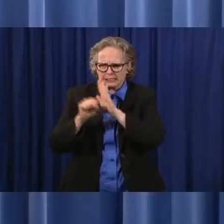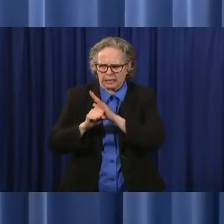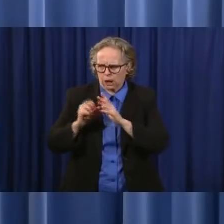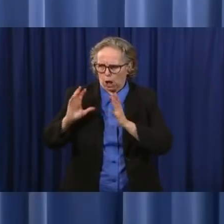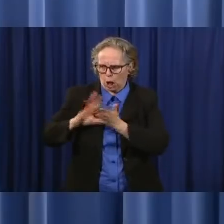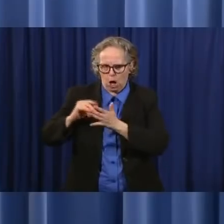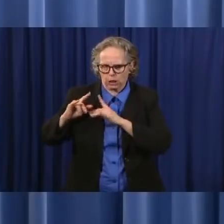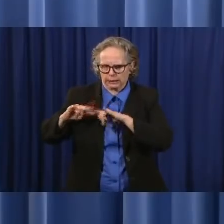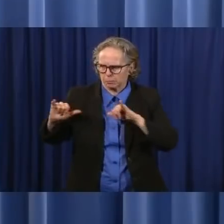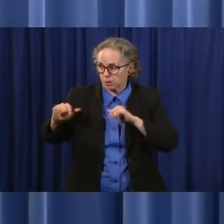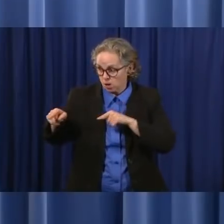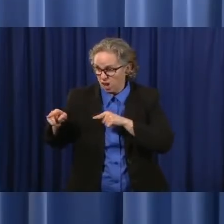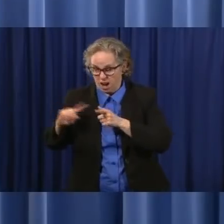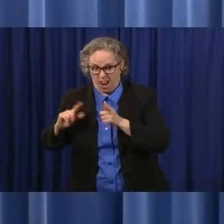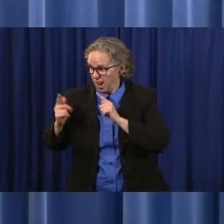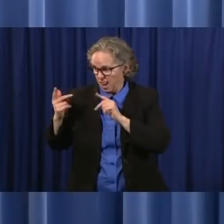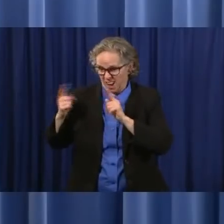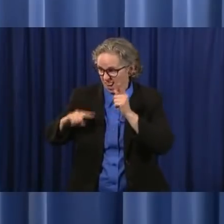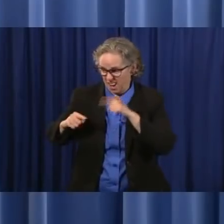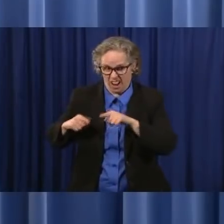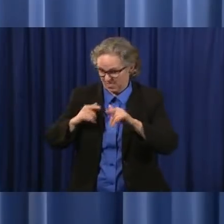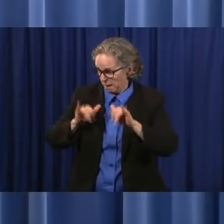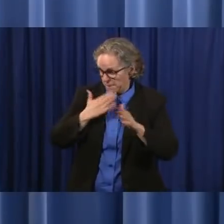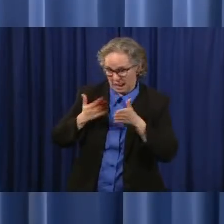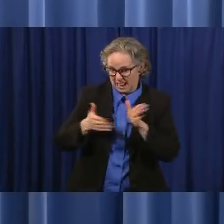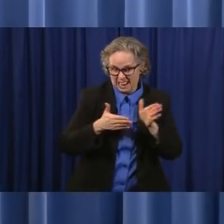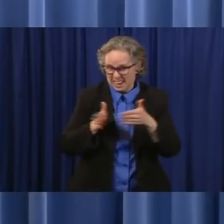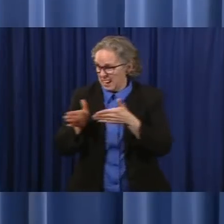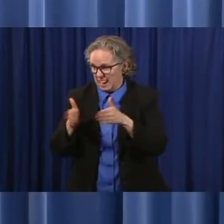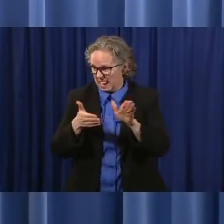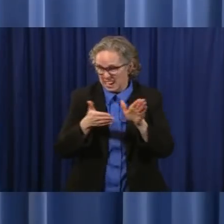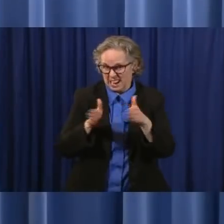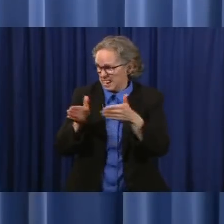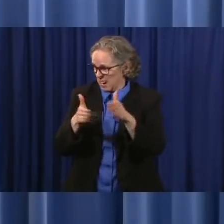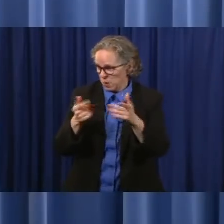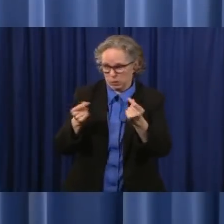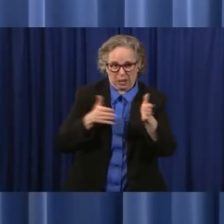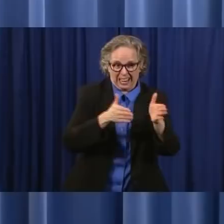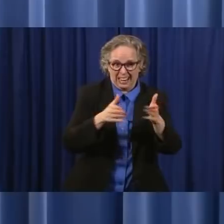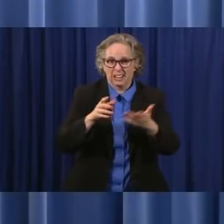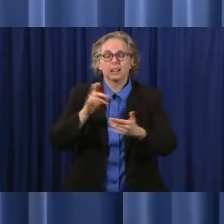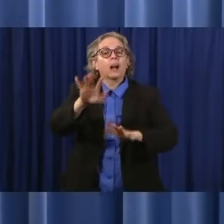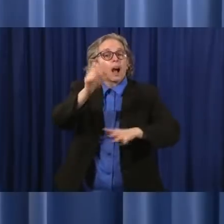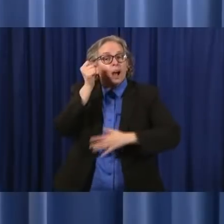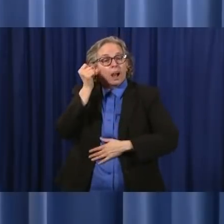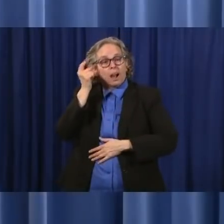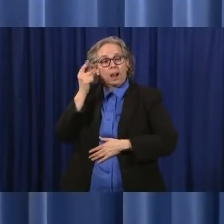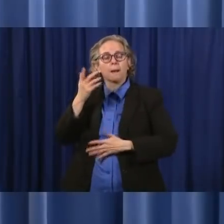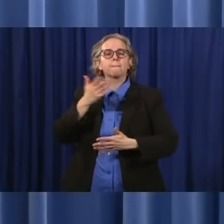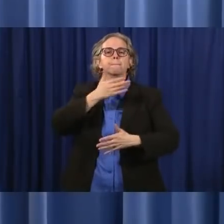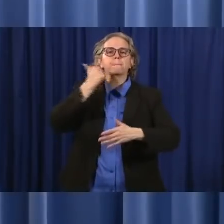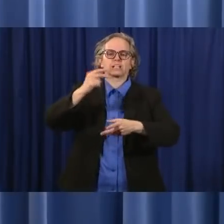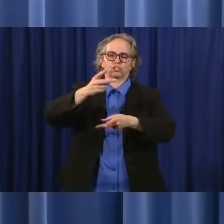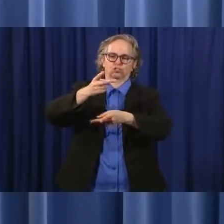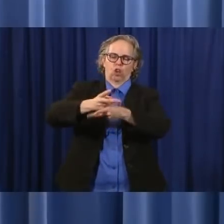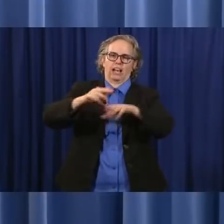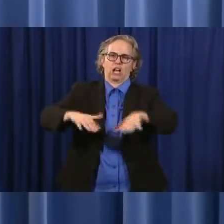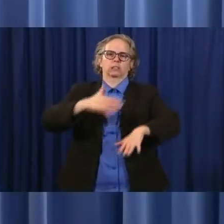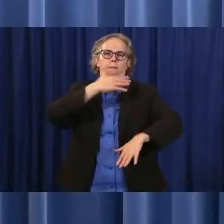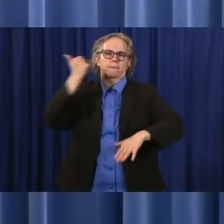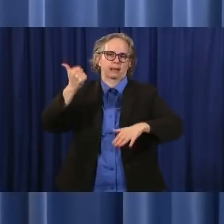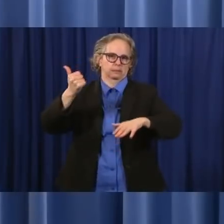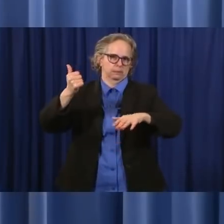thing out. We want to have the best care possible. We want to have the lessen the odds of the spread